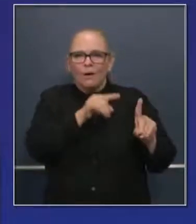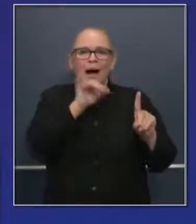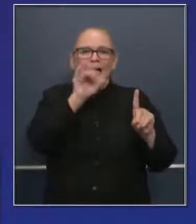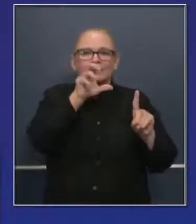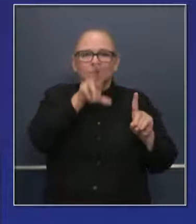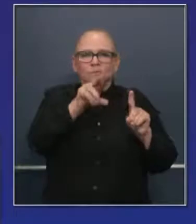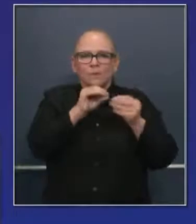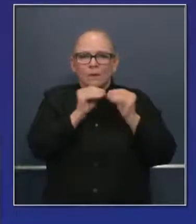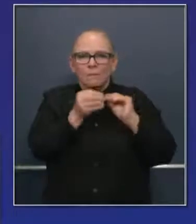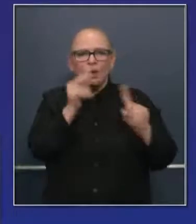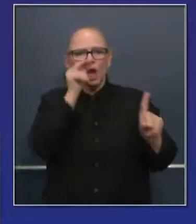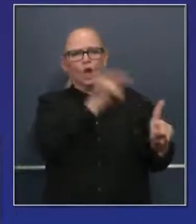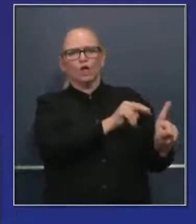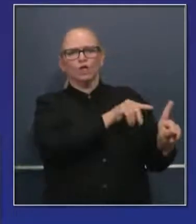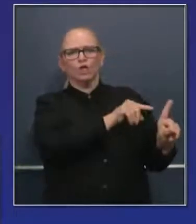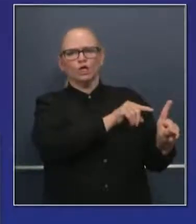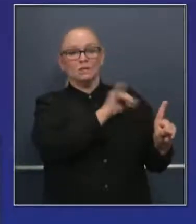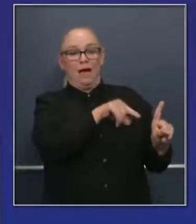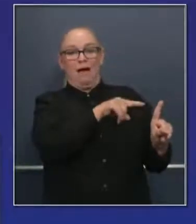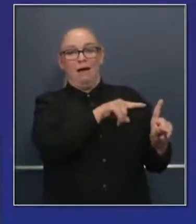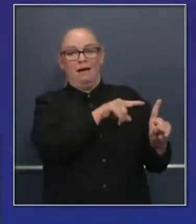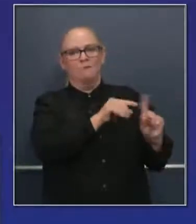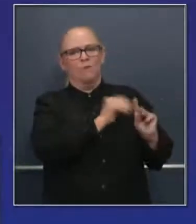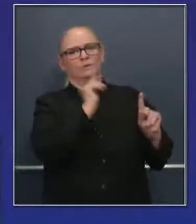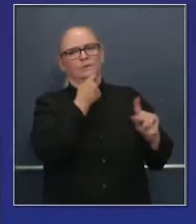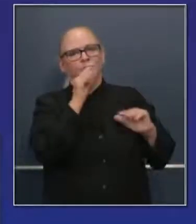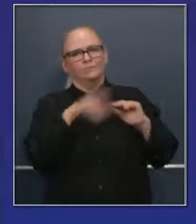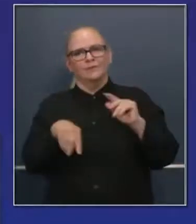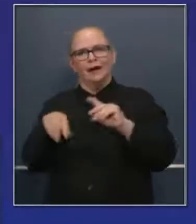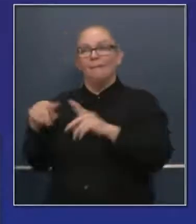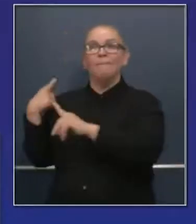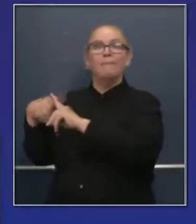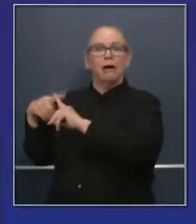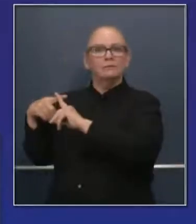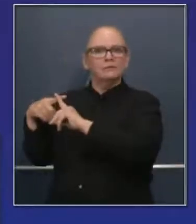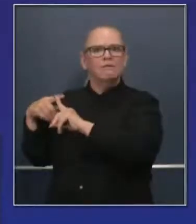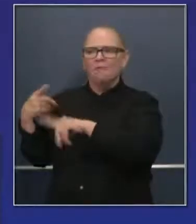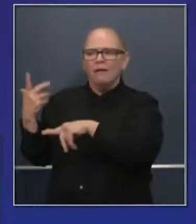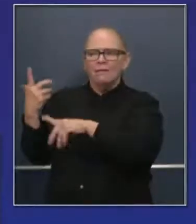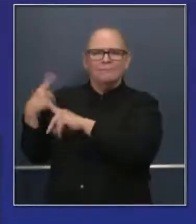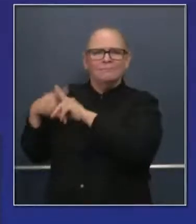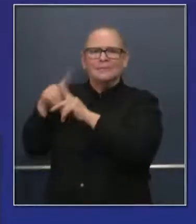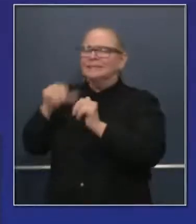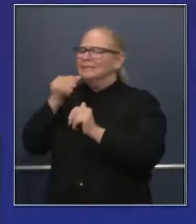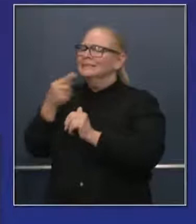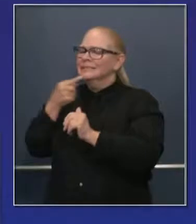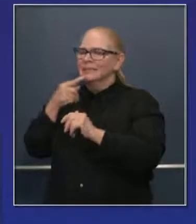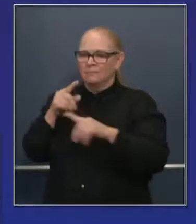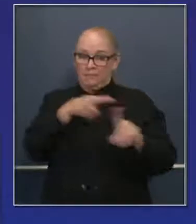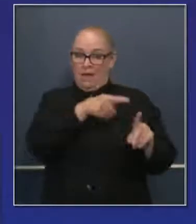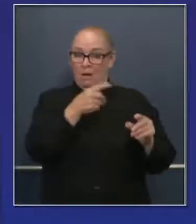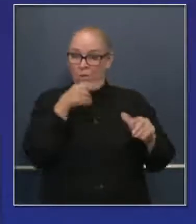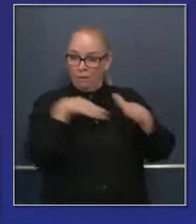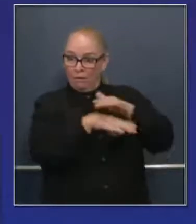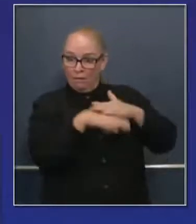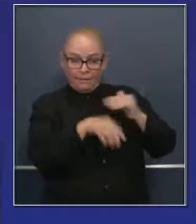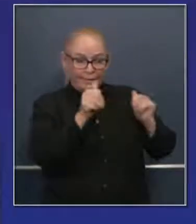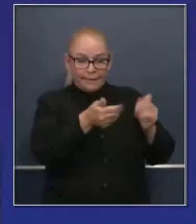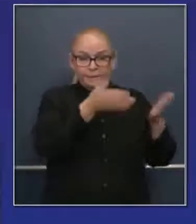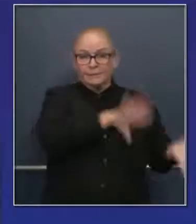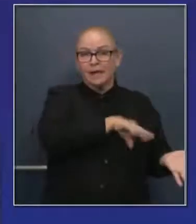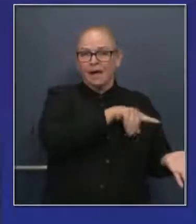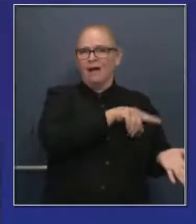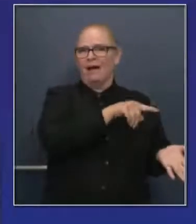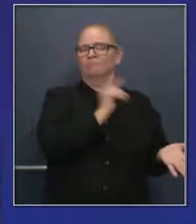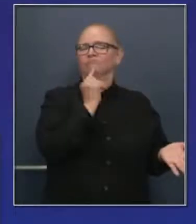California. They become more profoundly significant from the perspective of mortality, from the perspective of our healthcare